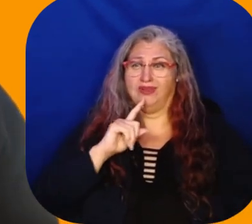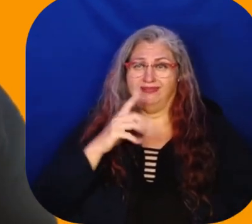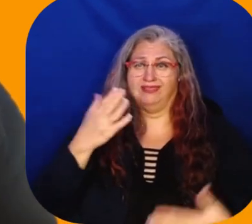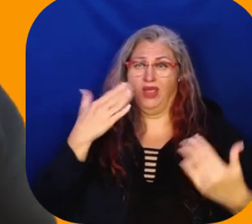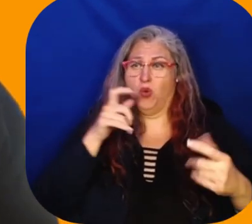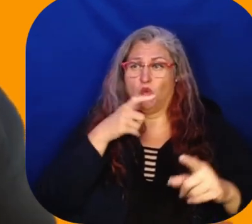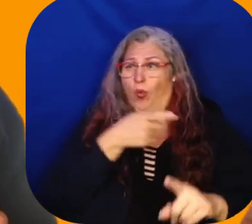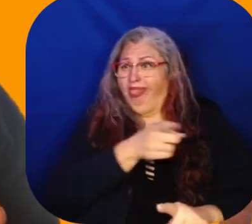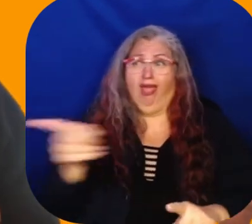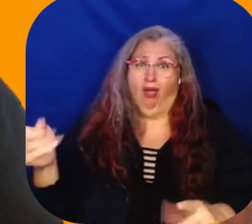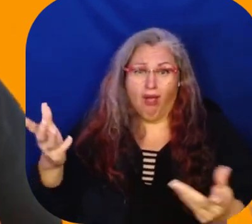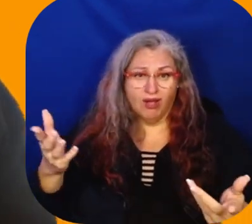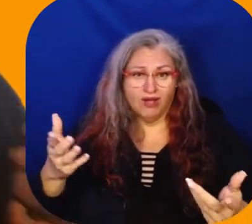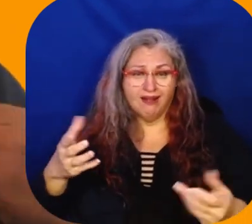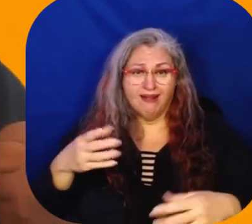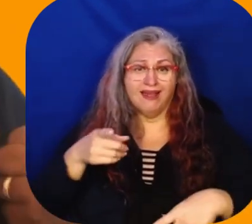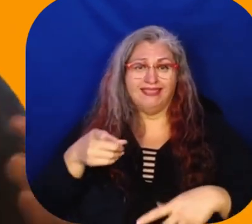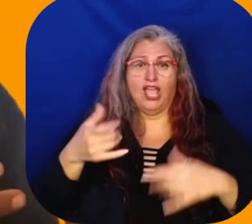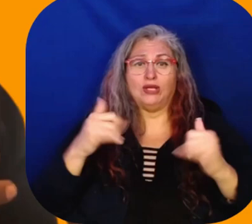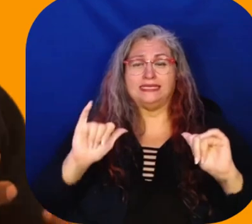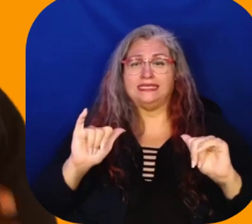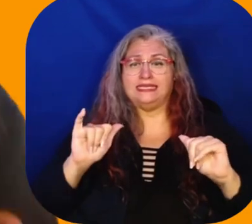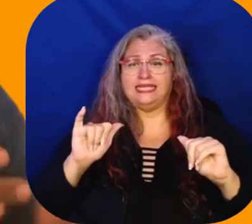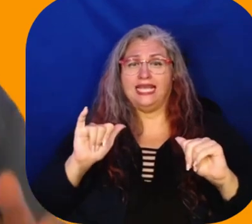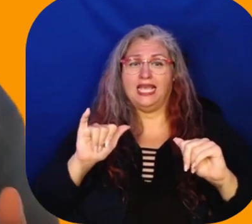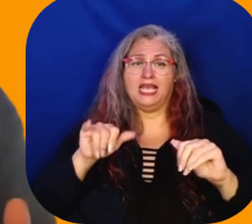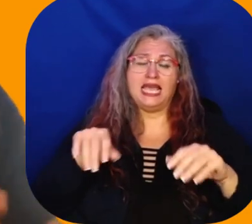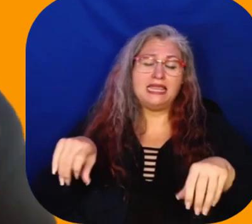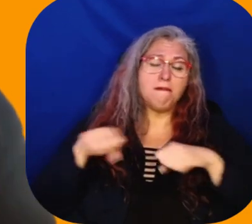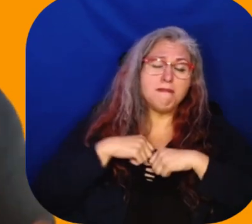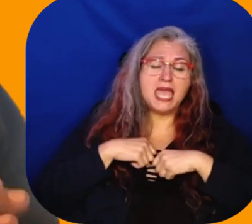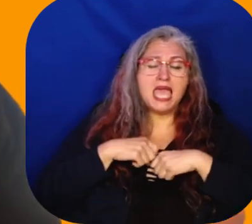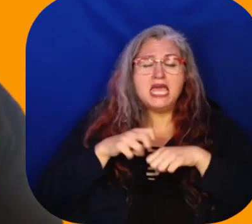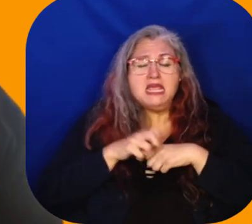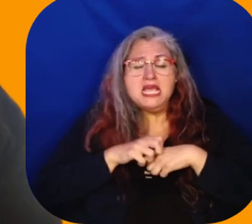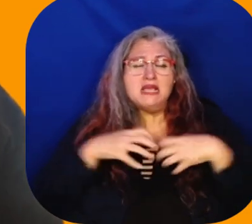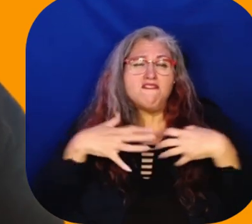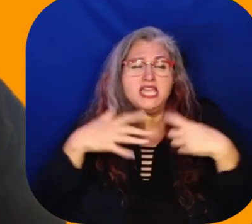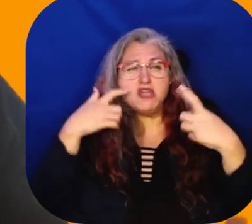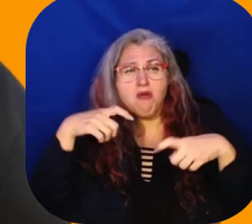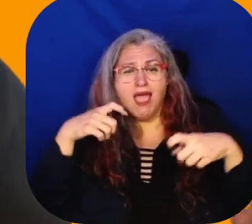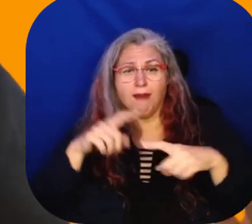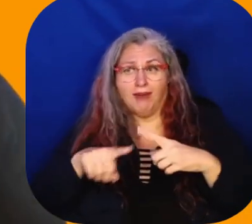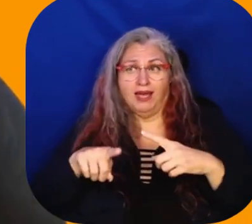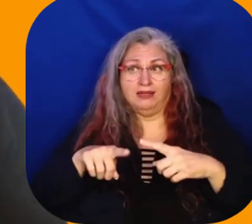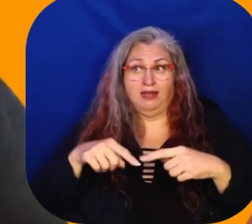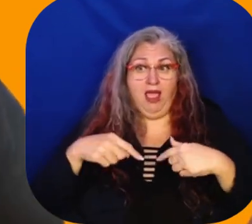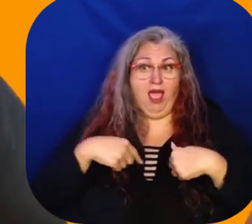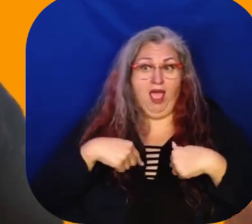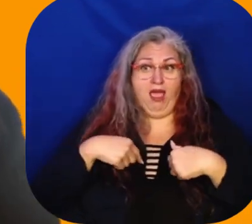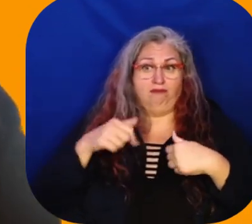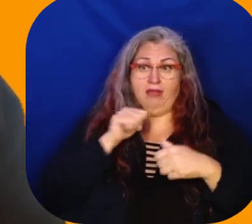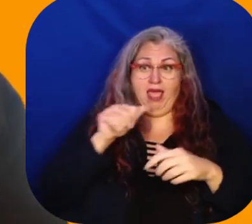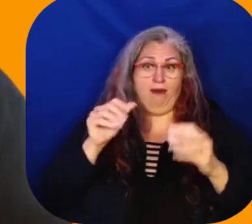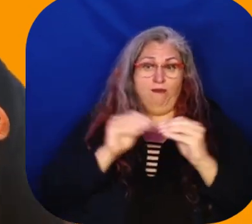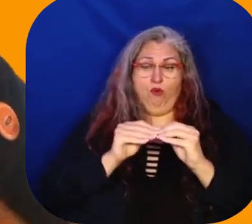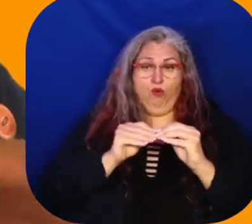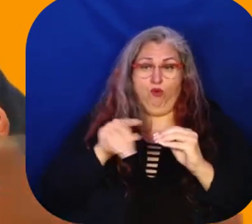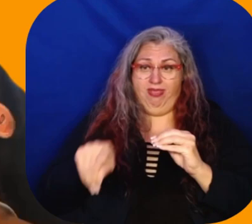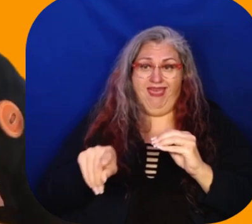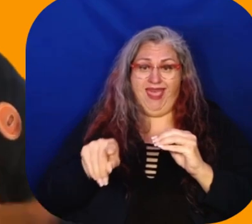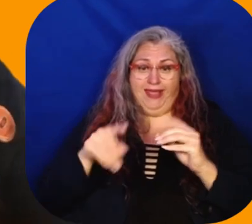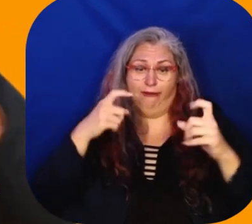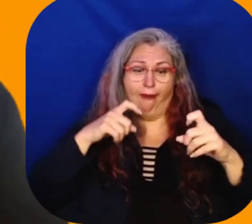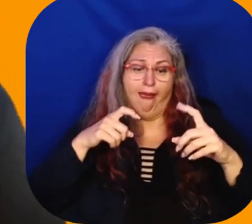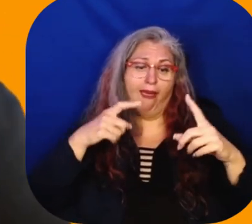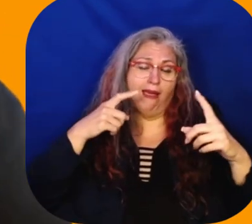And are, you know, still crying in the bed and curled up in fear. And that's fine, but that's not me no more. And I'm not going to pretend that it is. Like, I don't